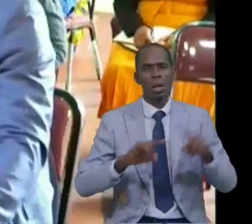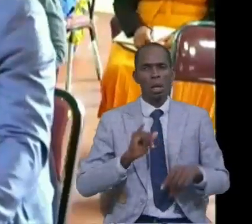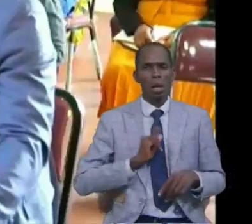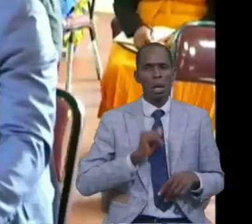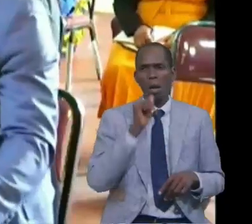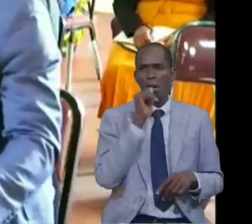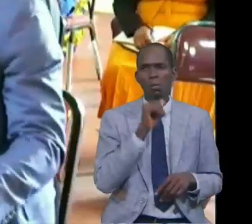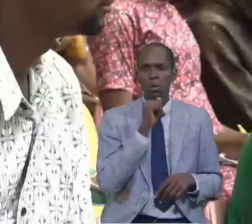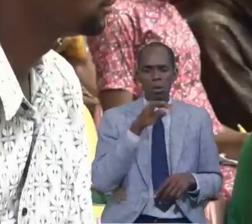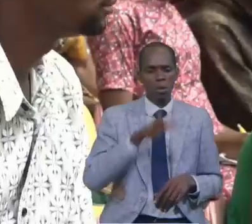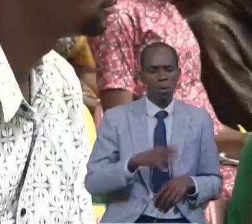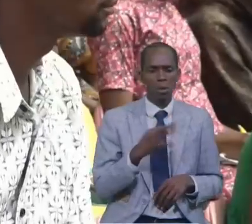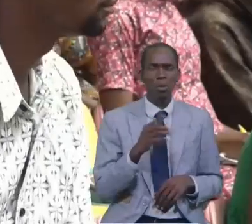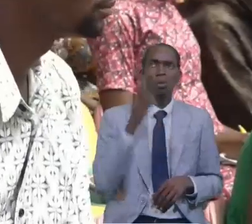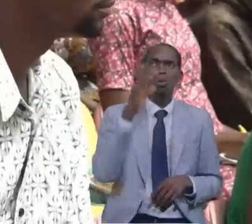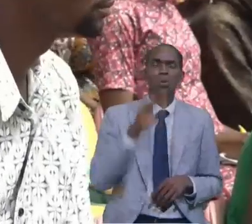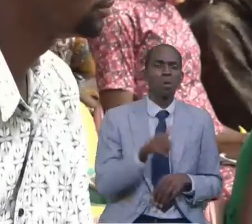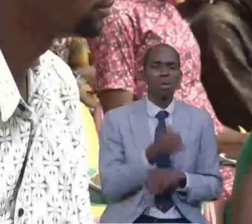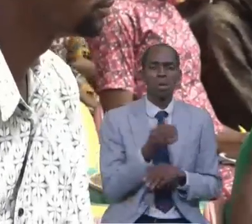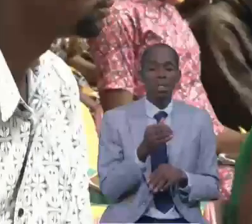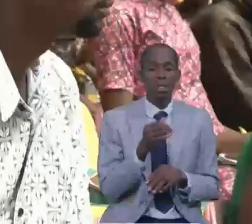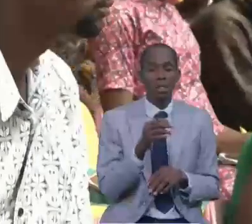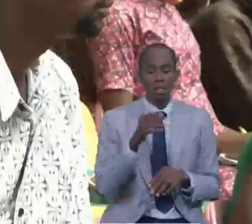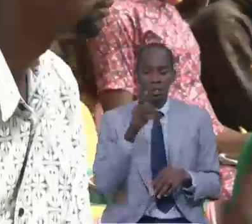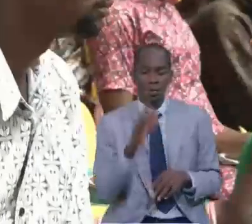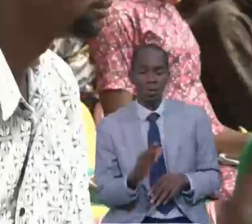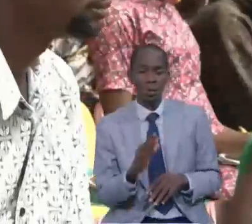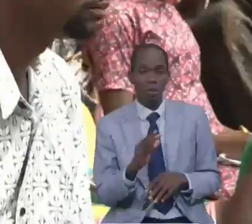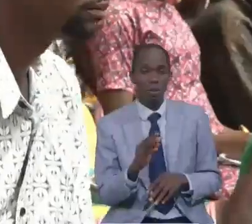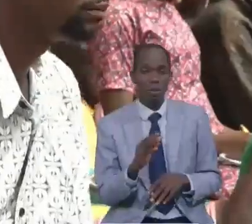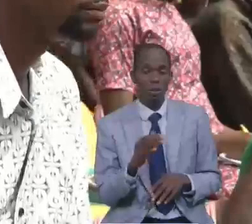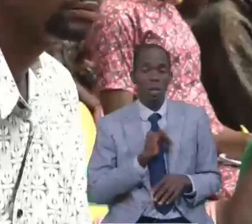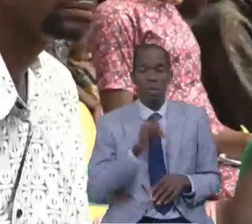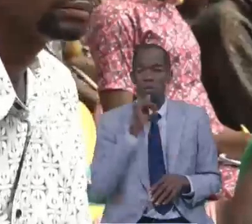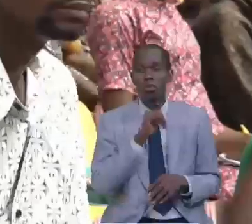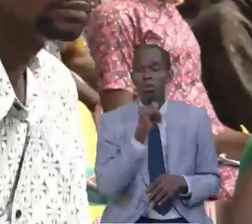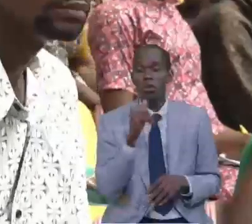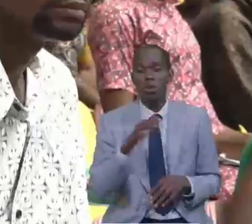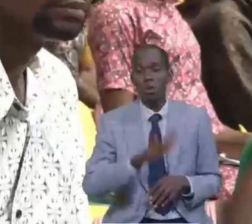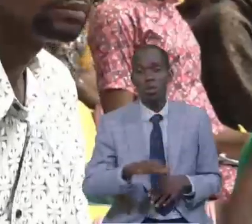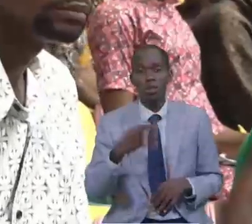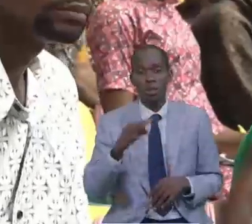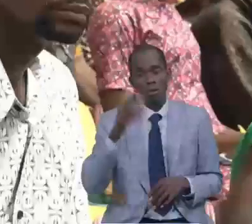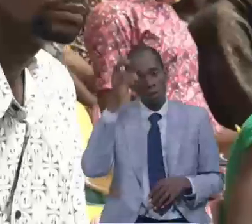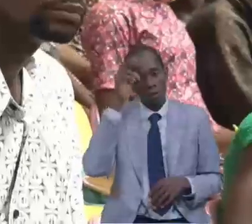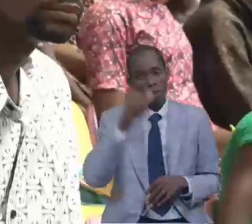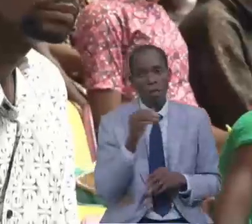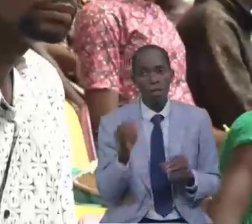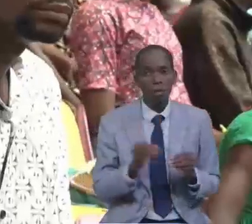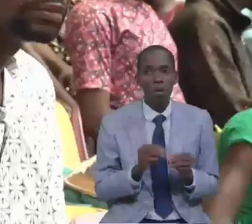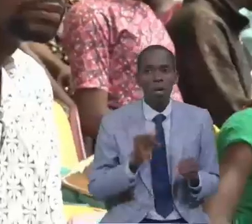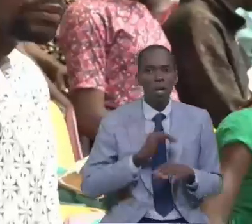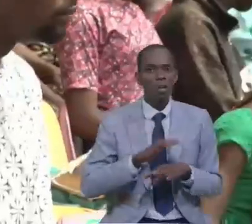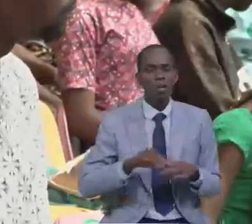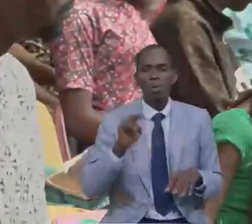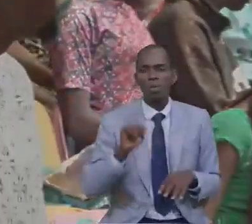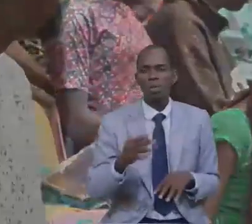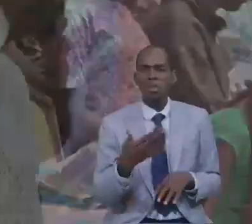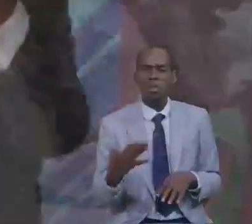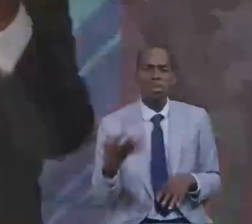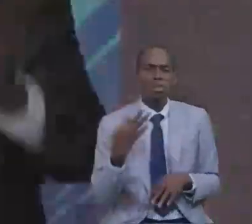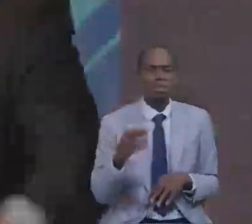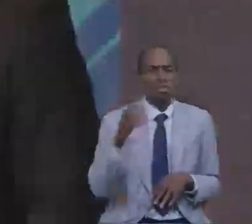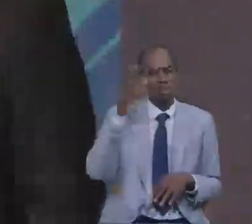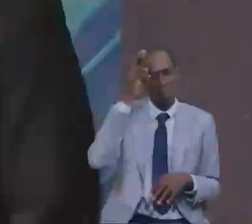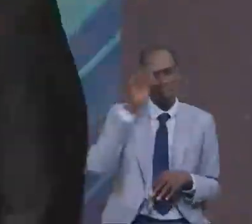everything of the devil of idolatry, I'm born again now, I hate them, I detest them, and you bring them